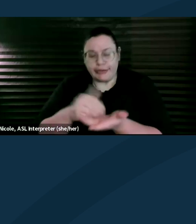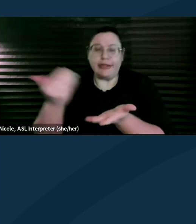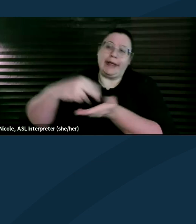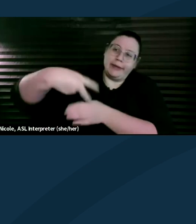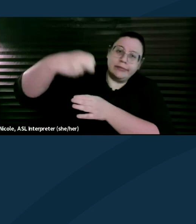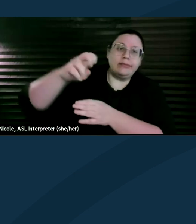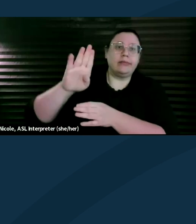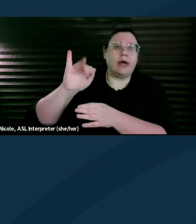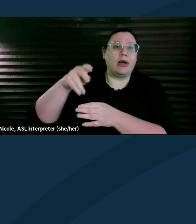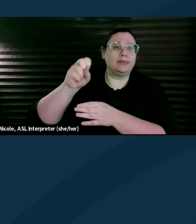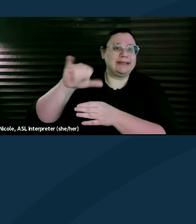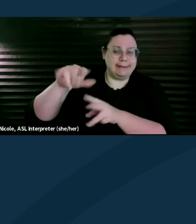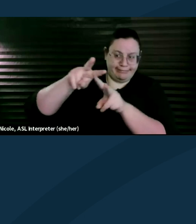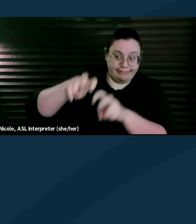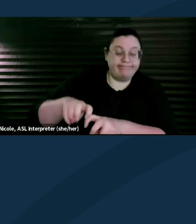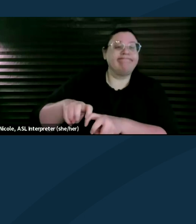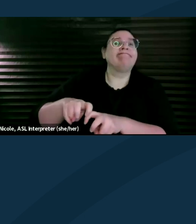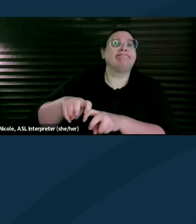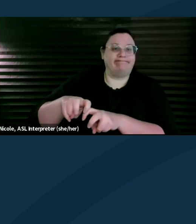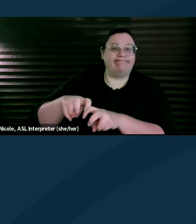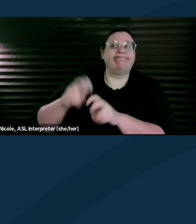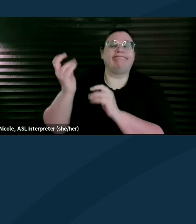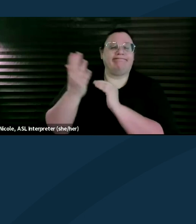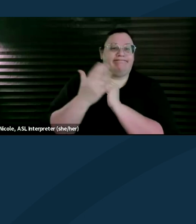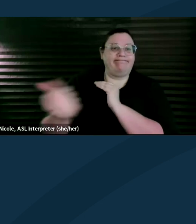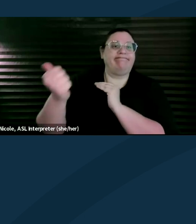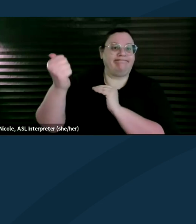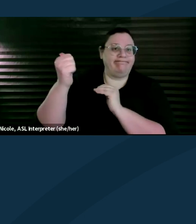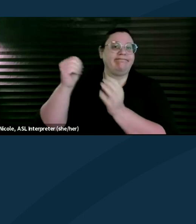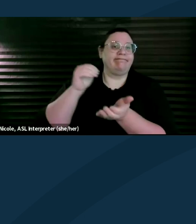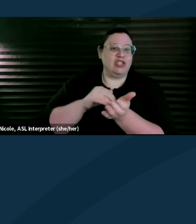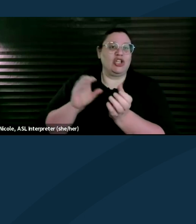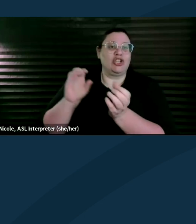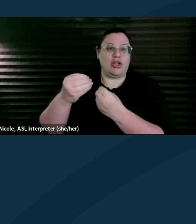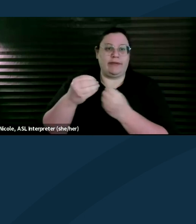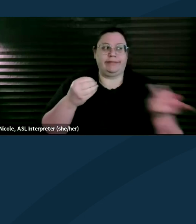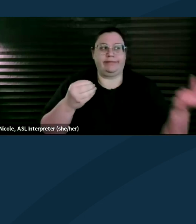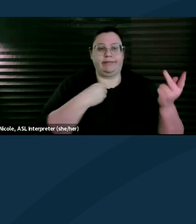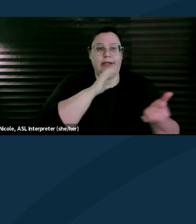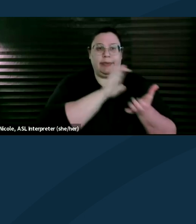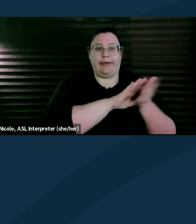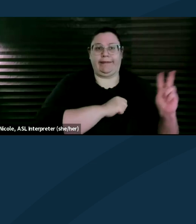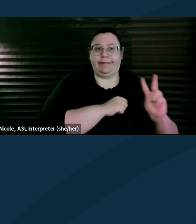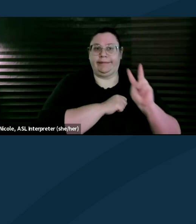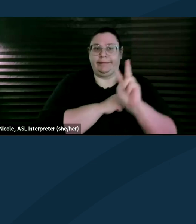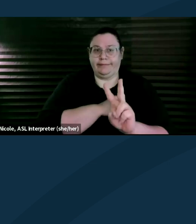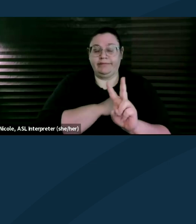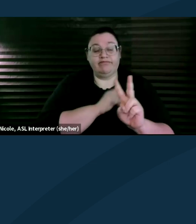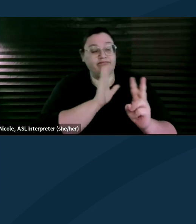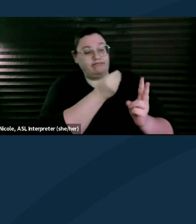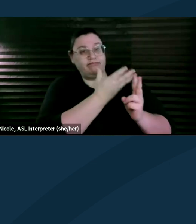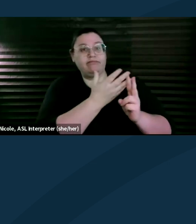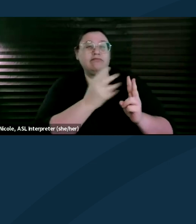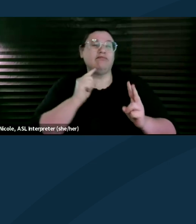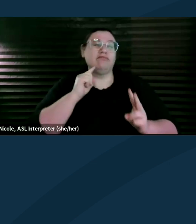biopsy. This time I got called in to the doctor's office with my wife. They told me it was an